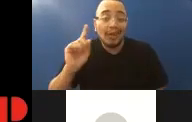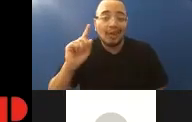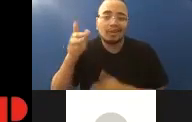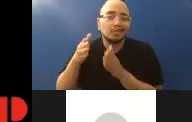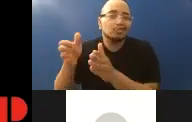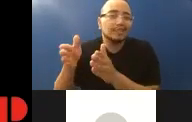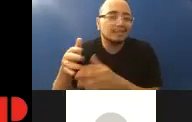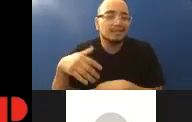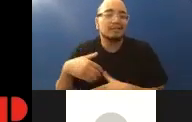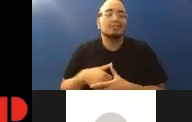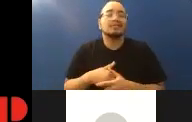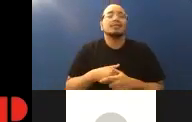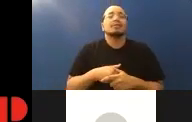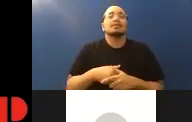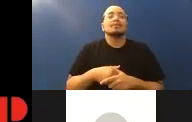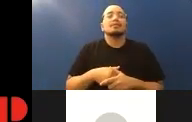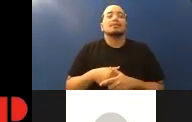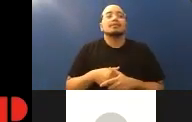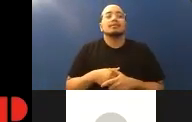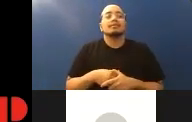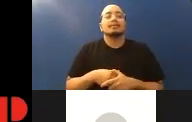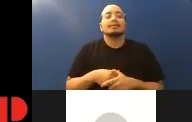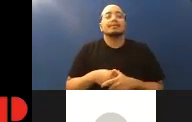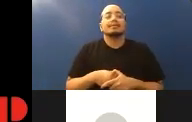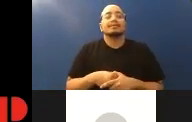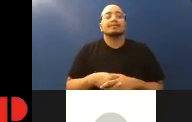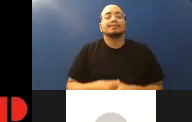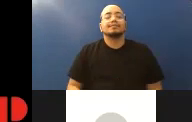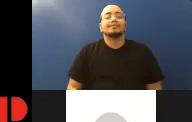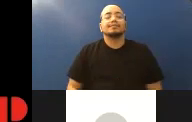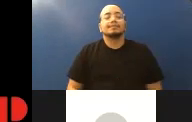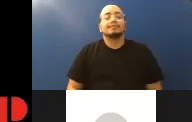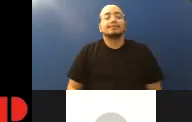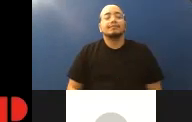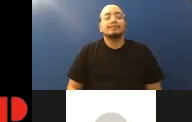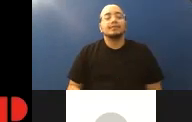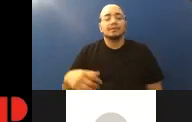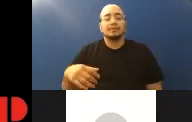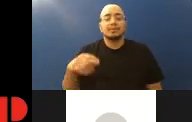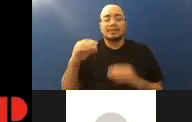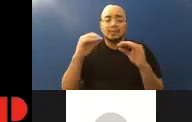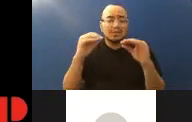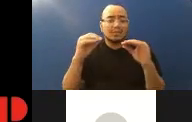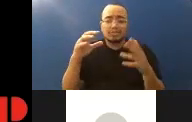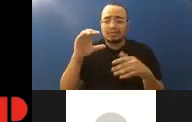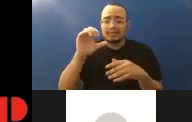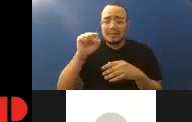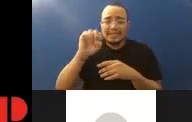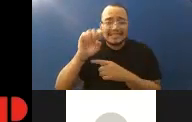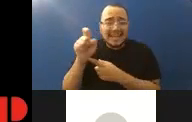know, anything sexual, whether it's, you know, having sex with whoever or rape, or they need to